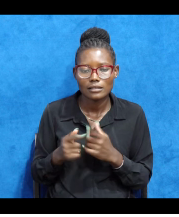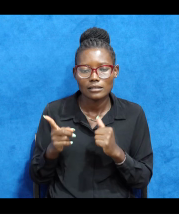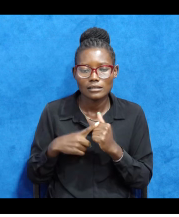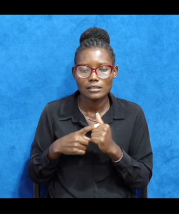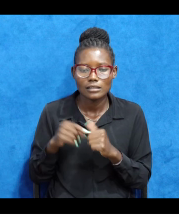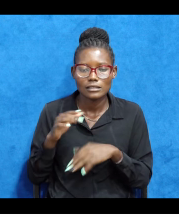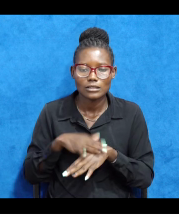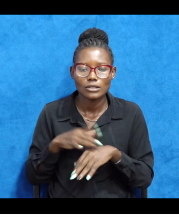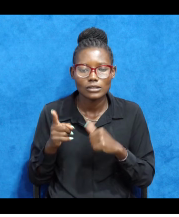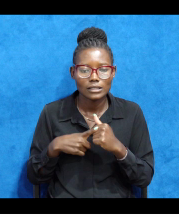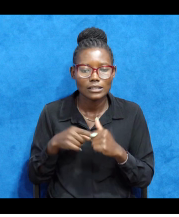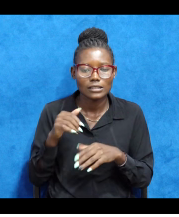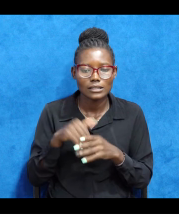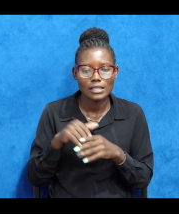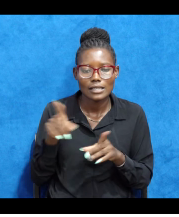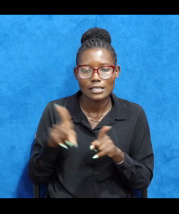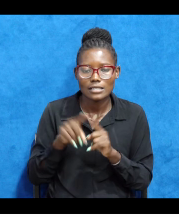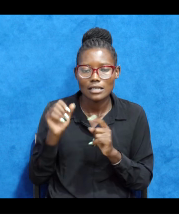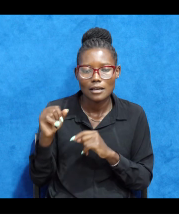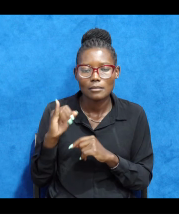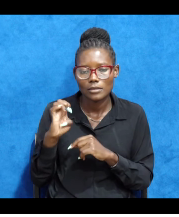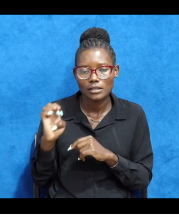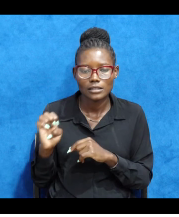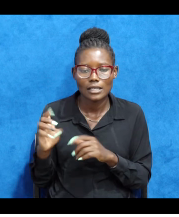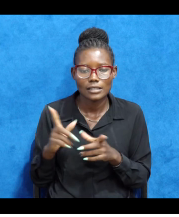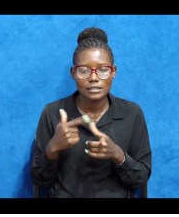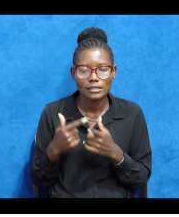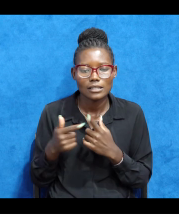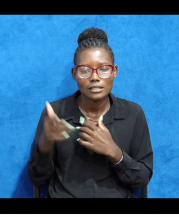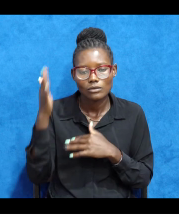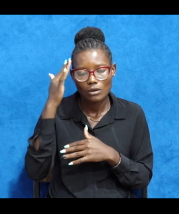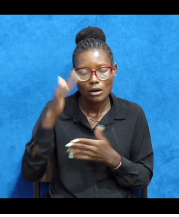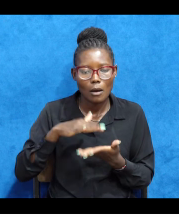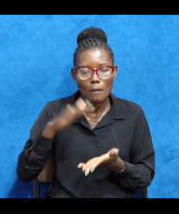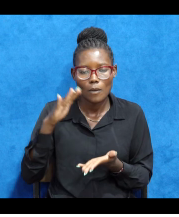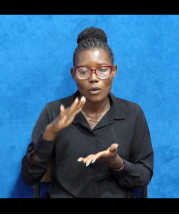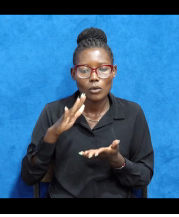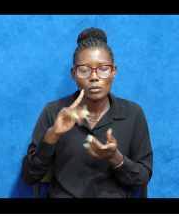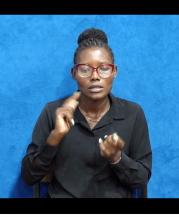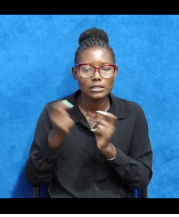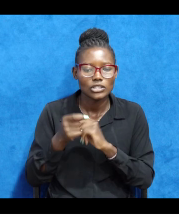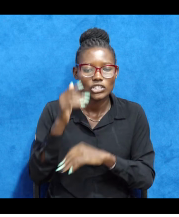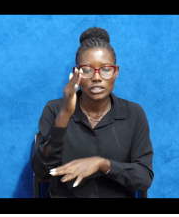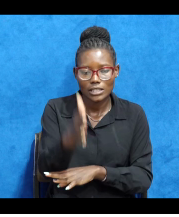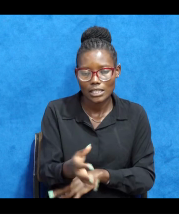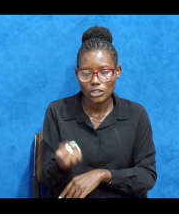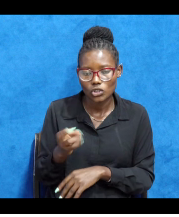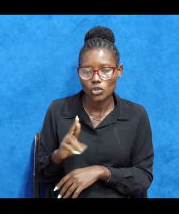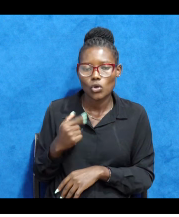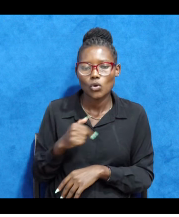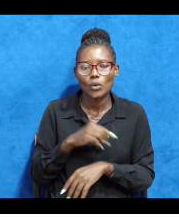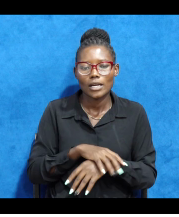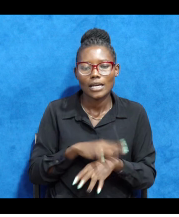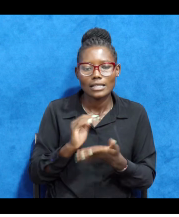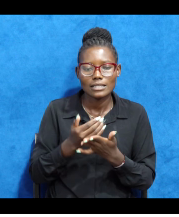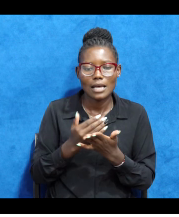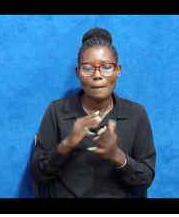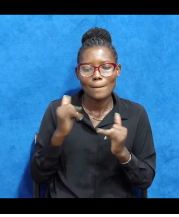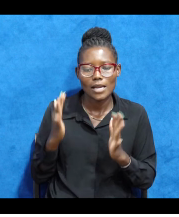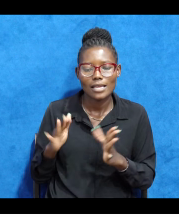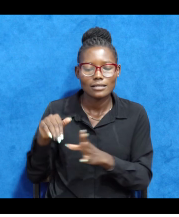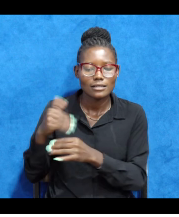by putting more or less players in the game. So if we have a small-sided game, say it's 5-on-5 with a keeper on each side, we can bump